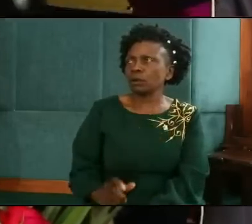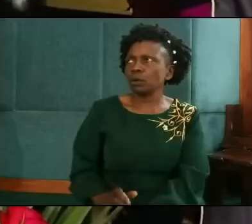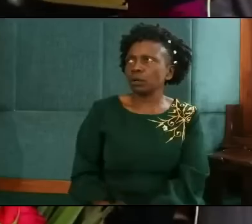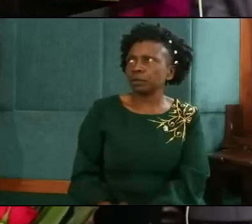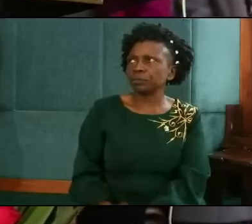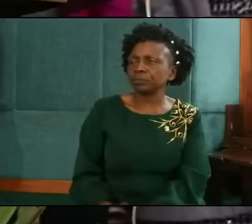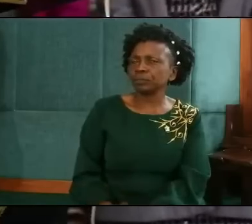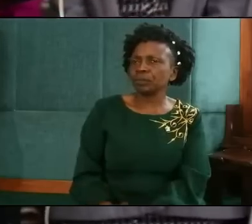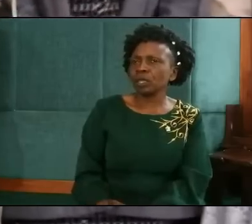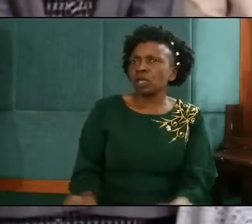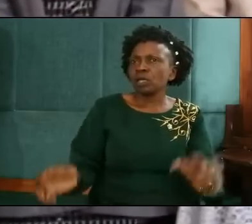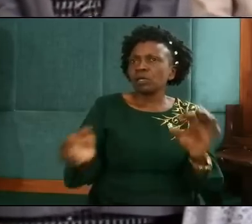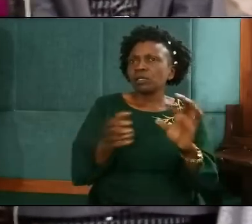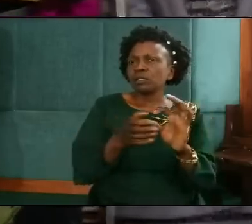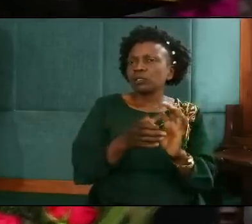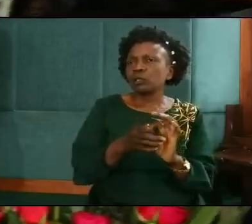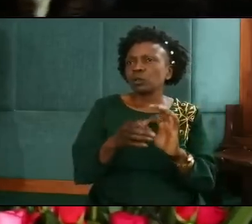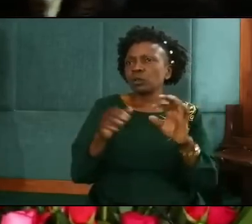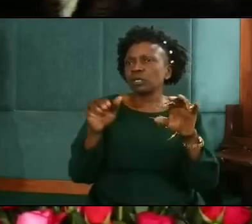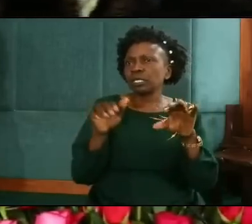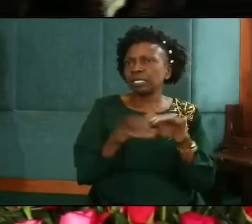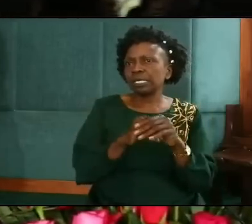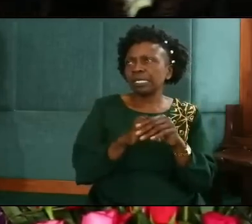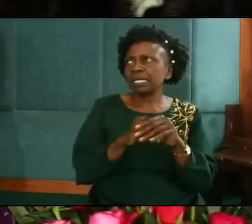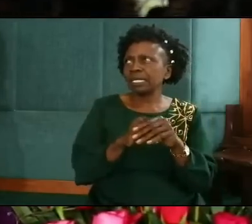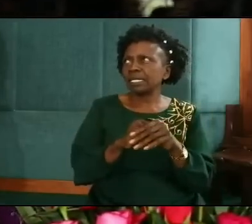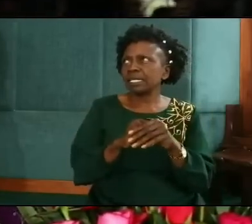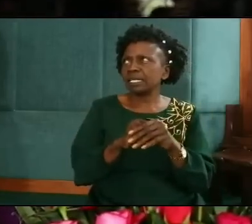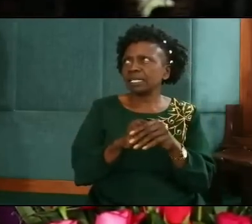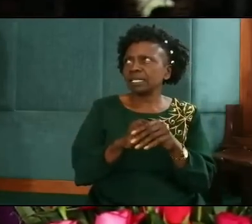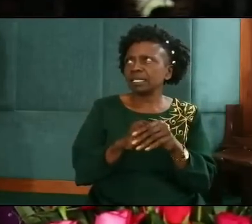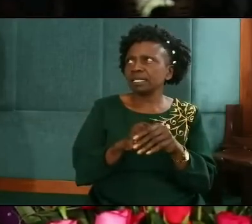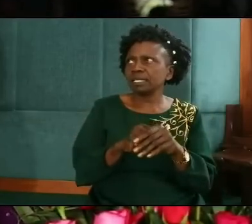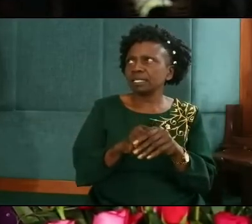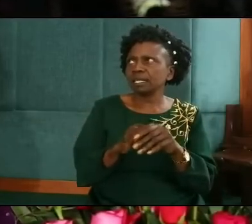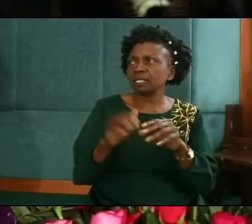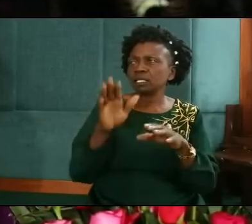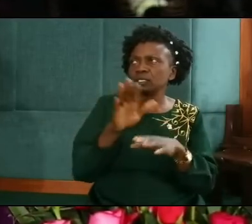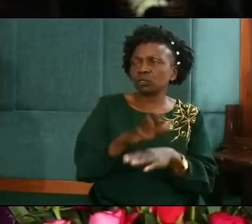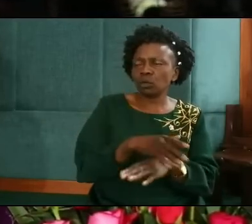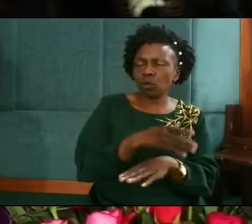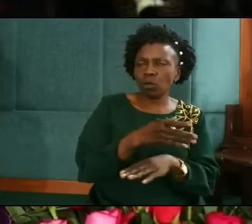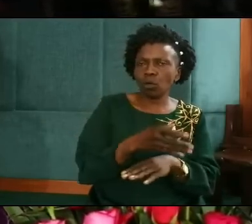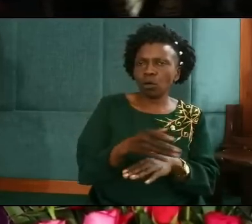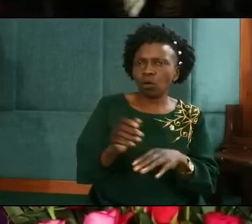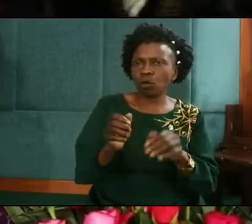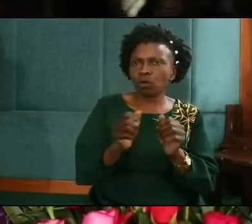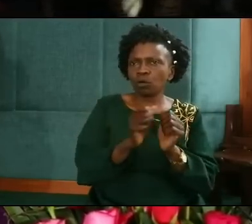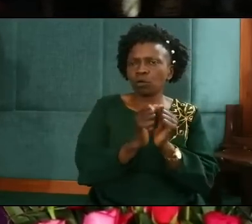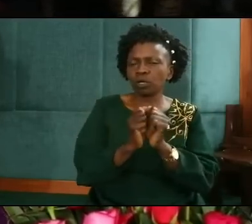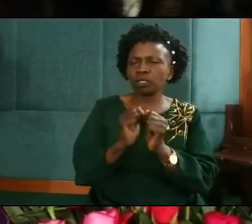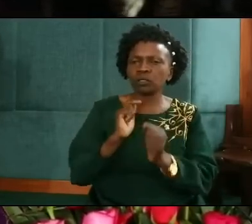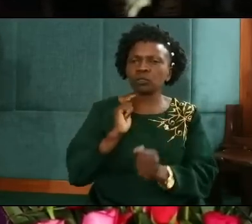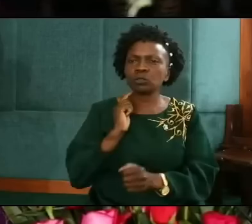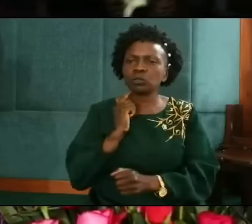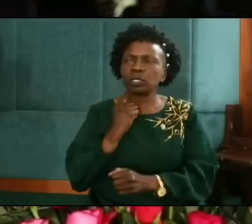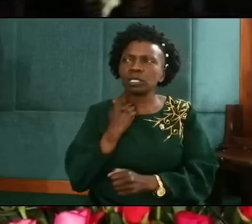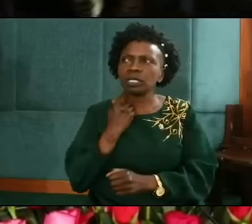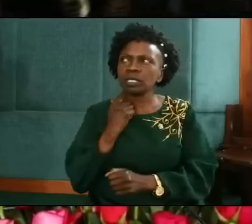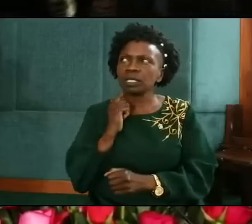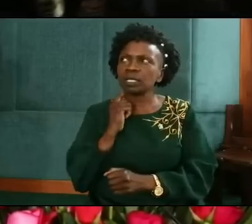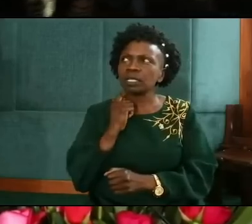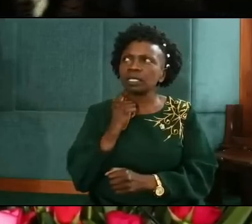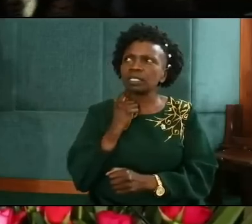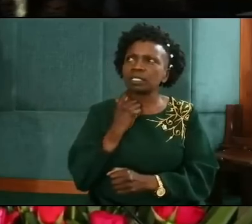Is there anybody else? Those of you online, we're not leaving you out. If you'd like to give your heart to the Lord in baptism, send us a text. Send us